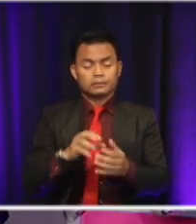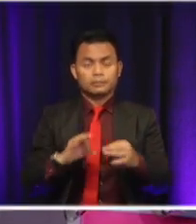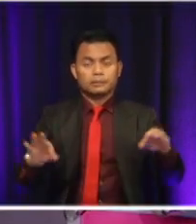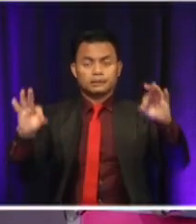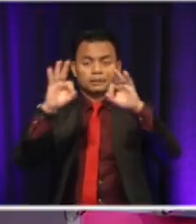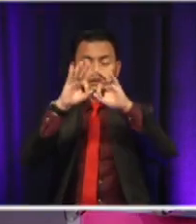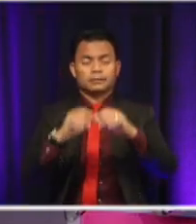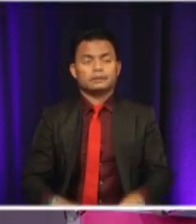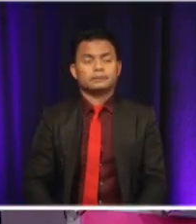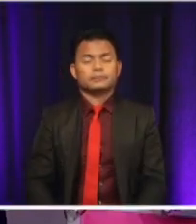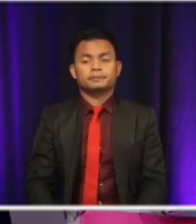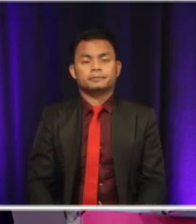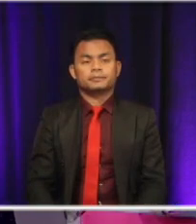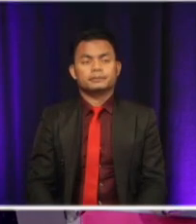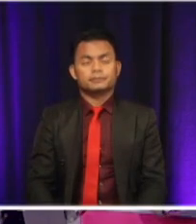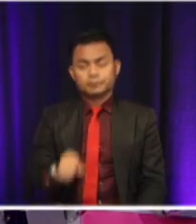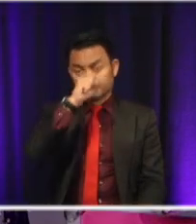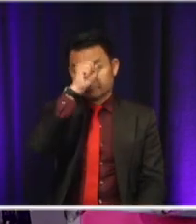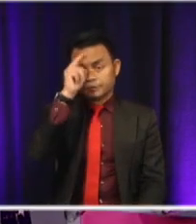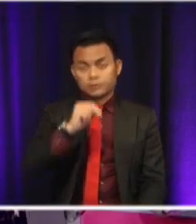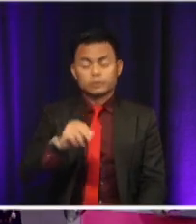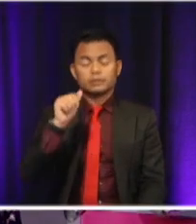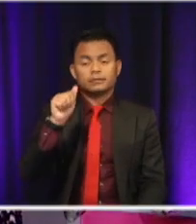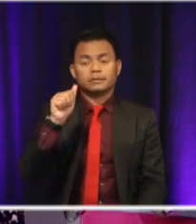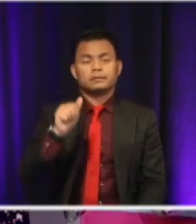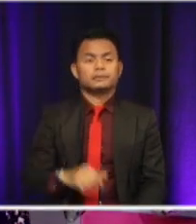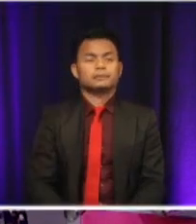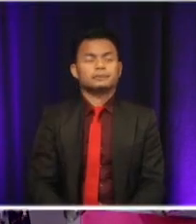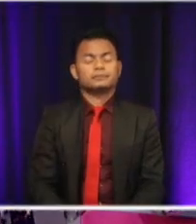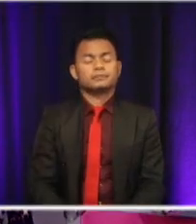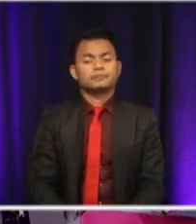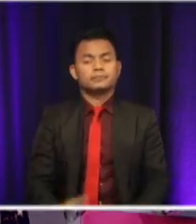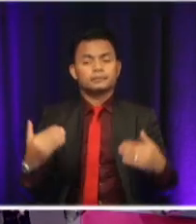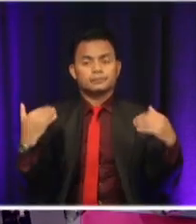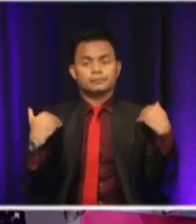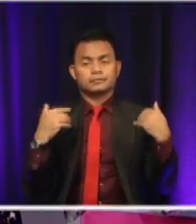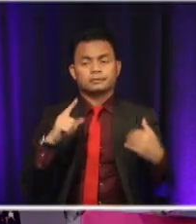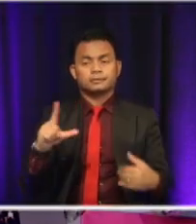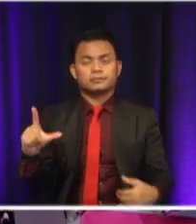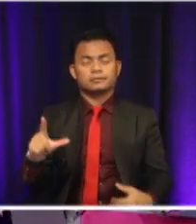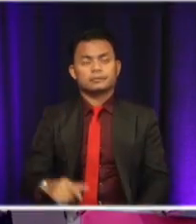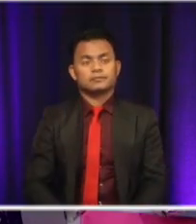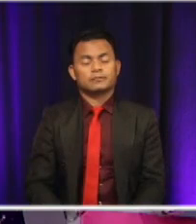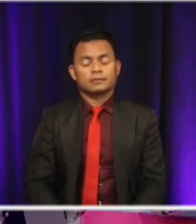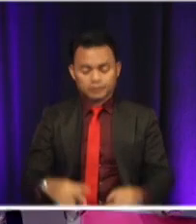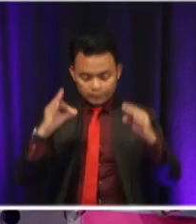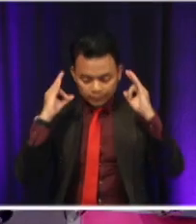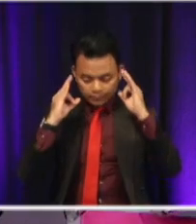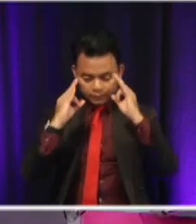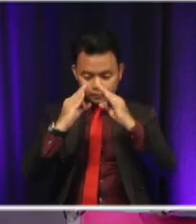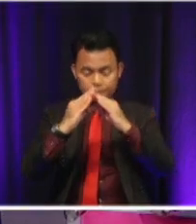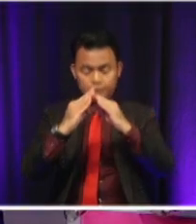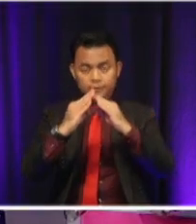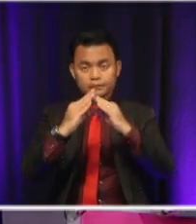an A question that might appear in the question paper is perhaps more likely going to focus more on the use